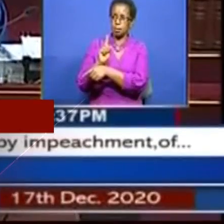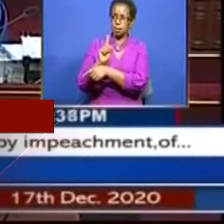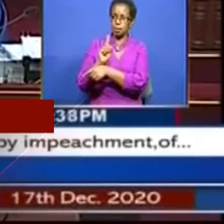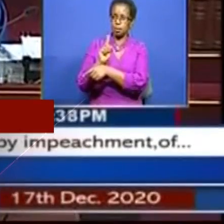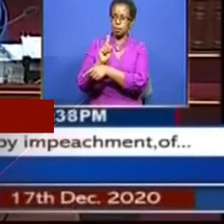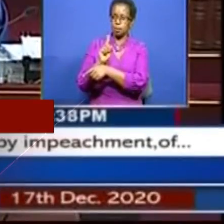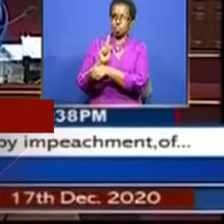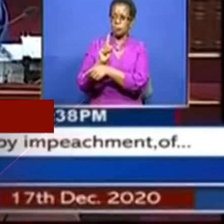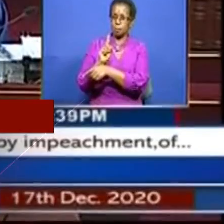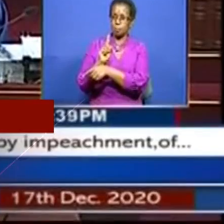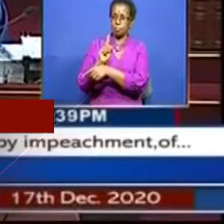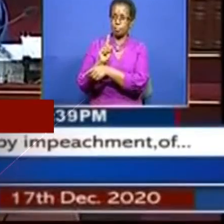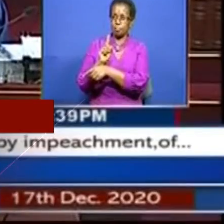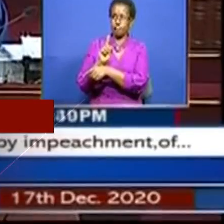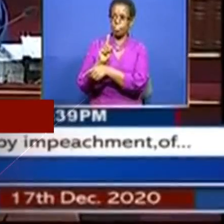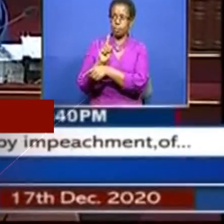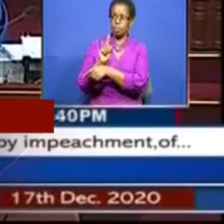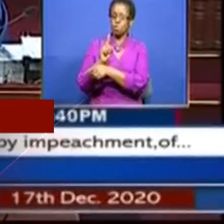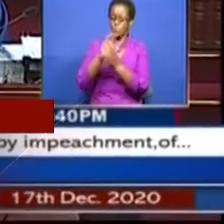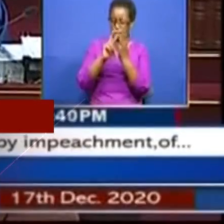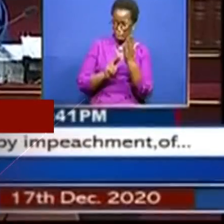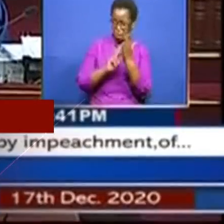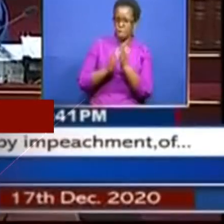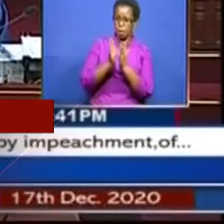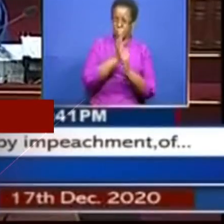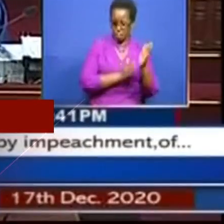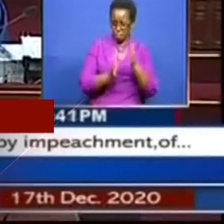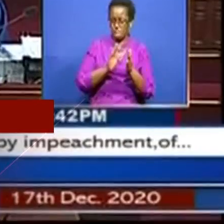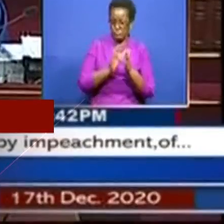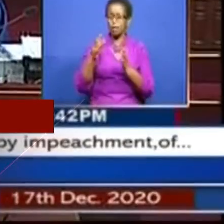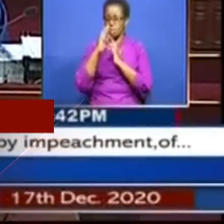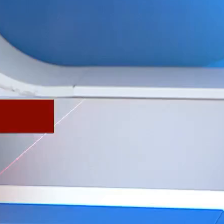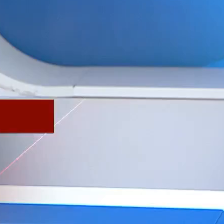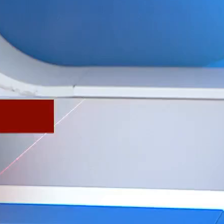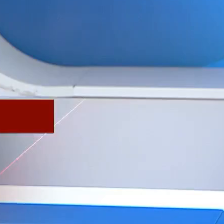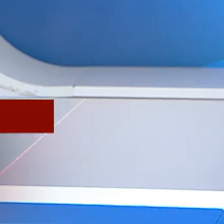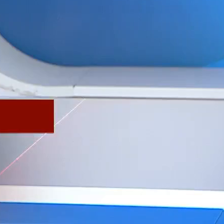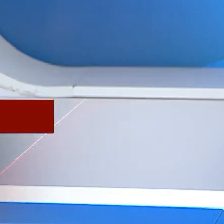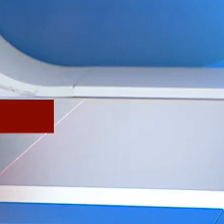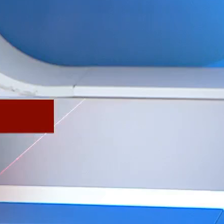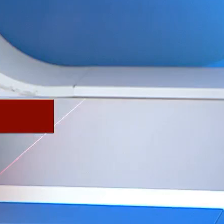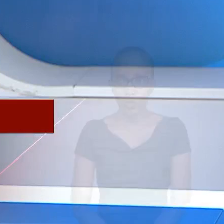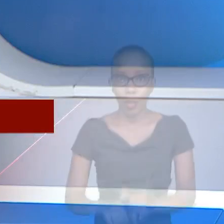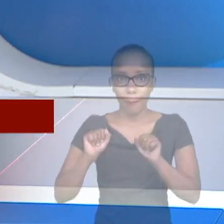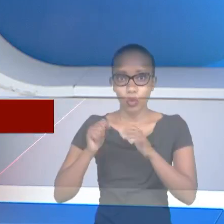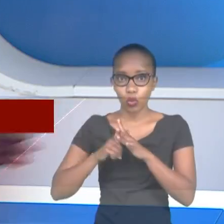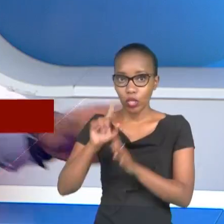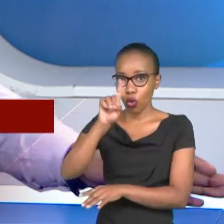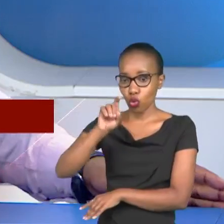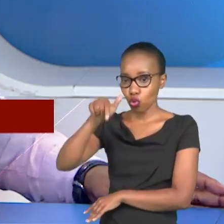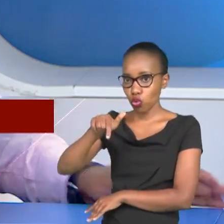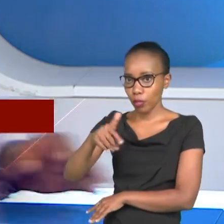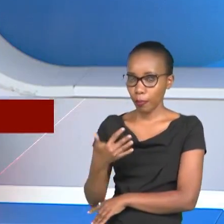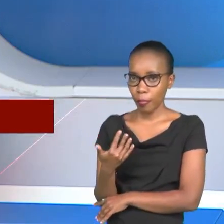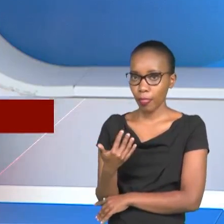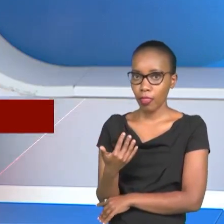be 10 minutes. So you read them and prepare your reactions towards those authorities. Now we can start with the question of the day.